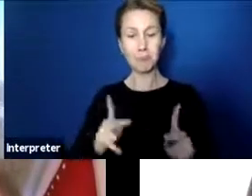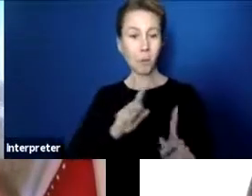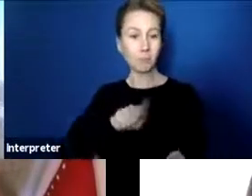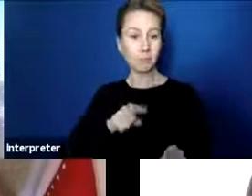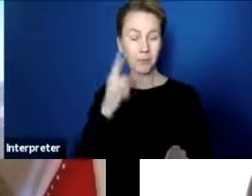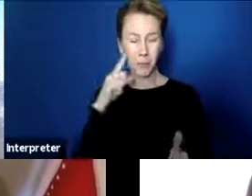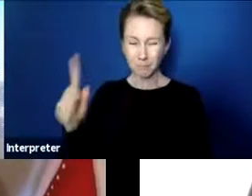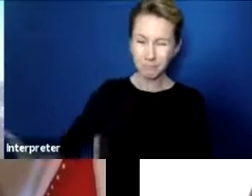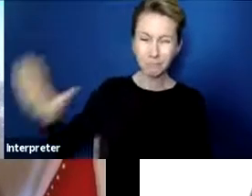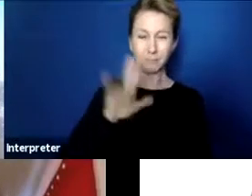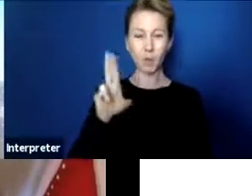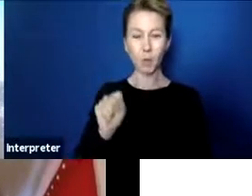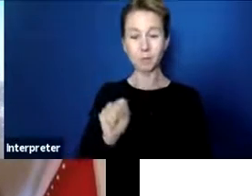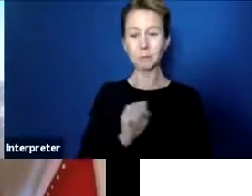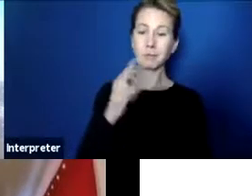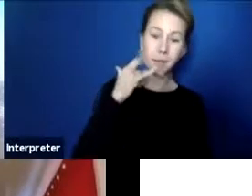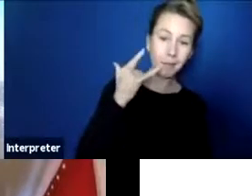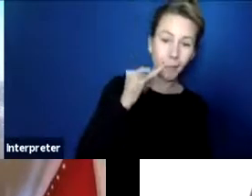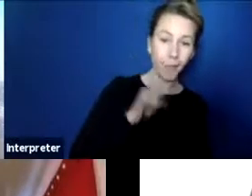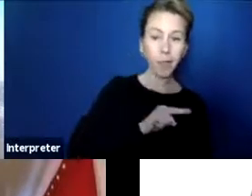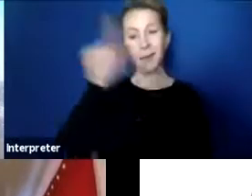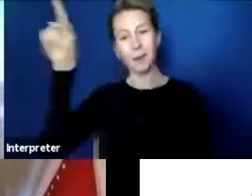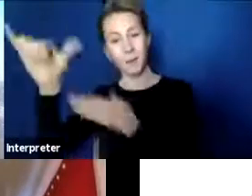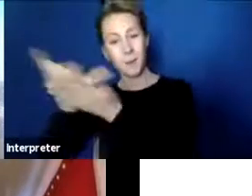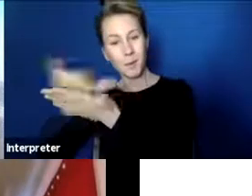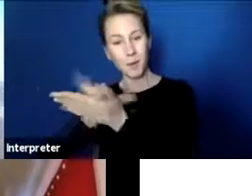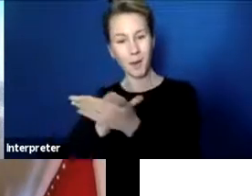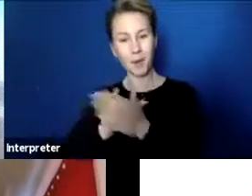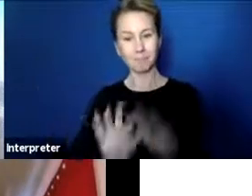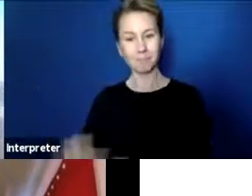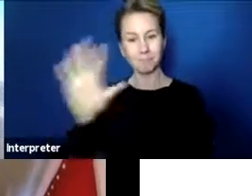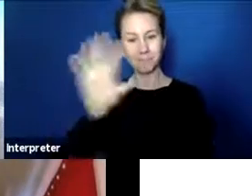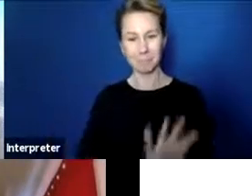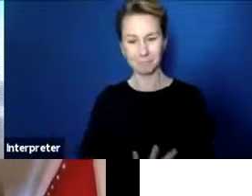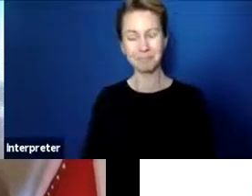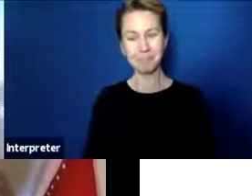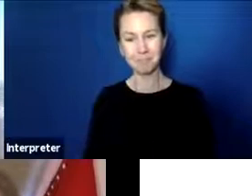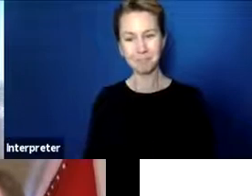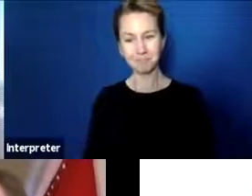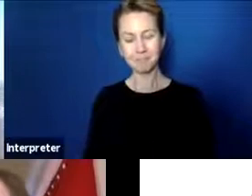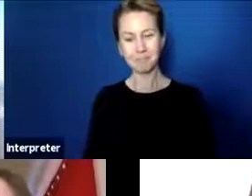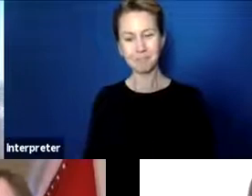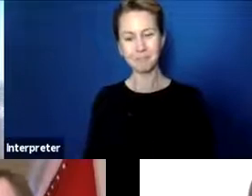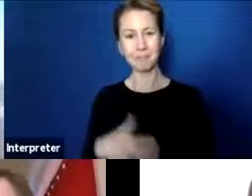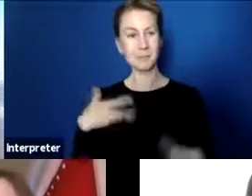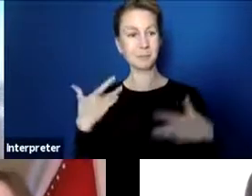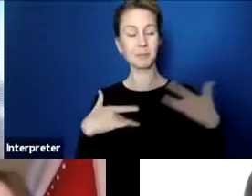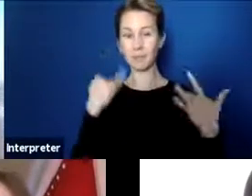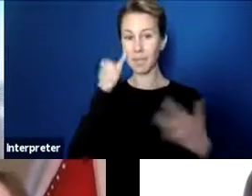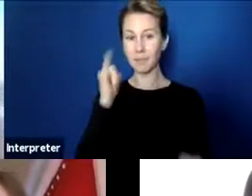over 250 of you guys joining right now, but we had over 500 registers, so I'm hoping they'll just trickle